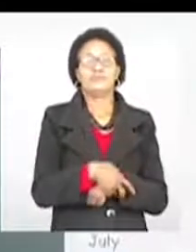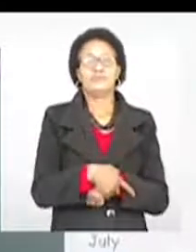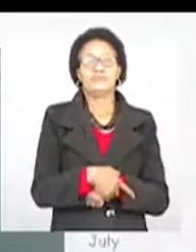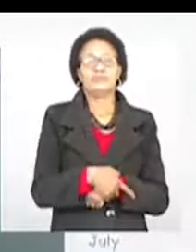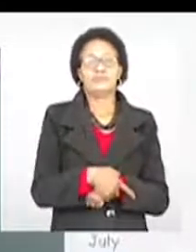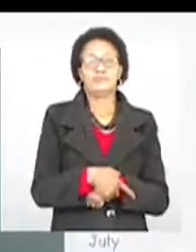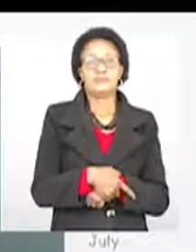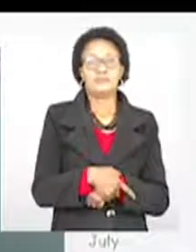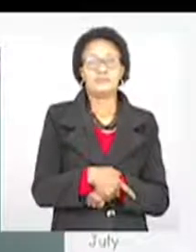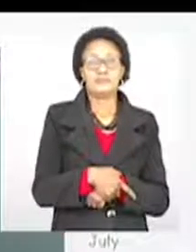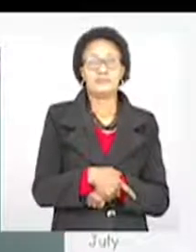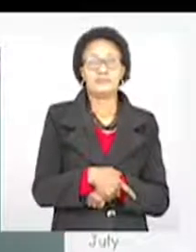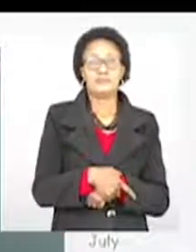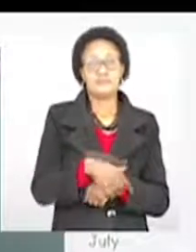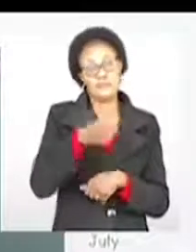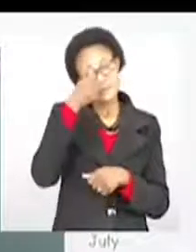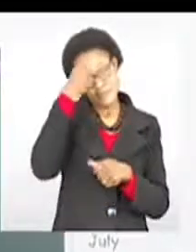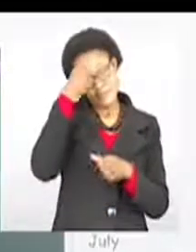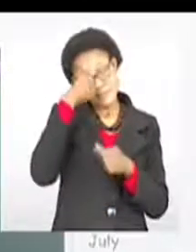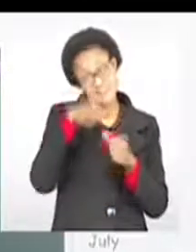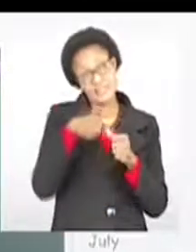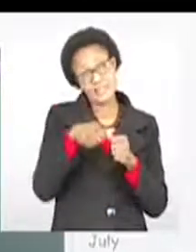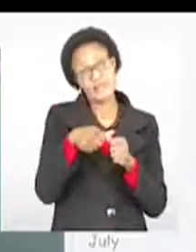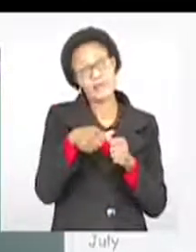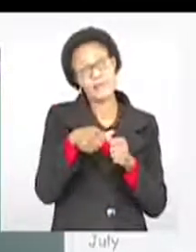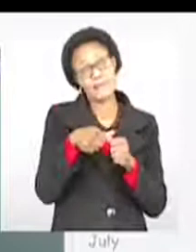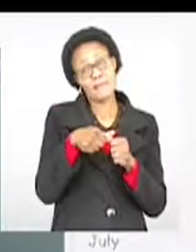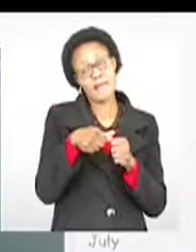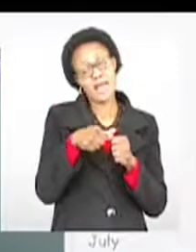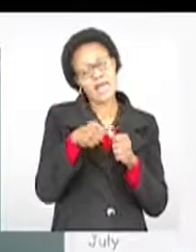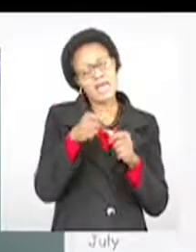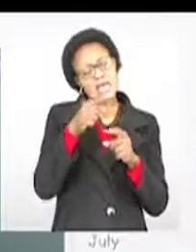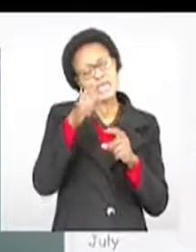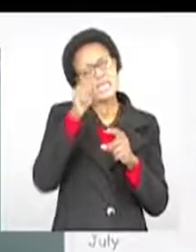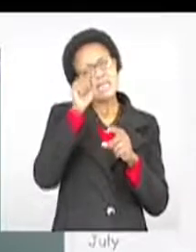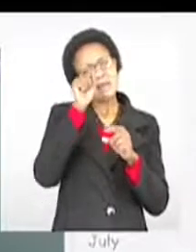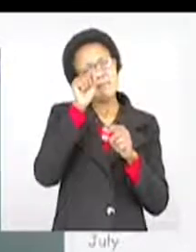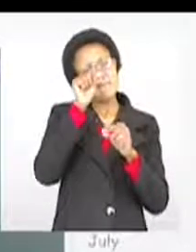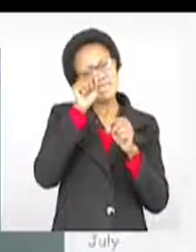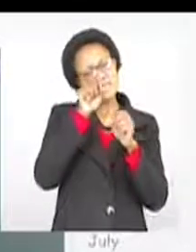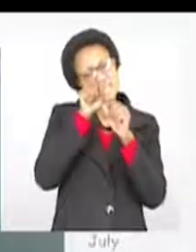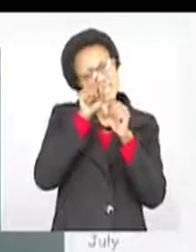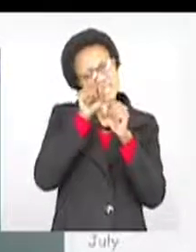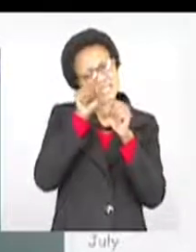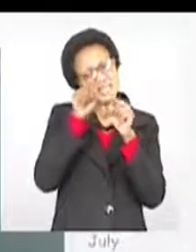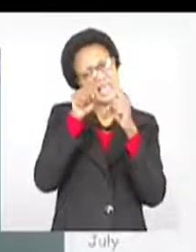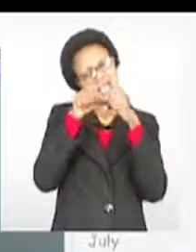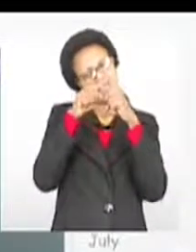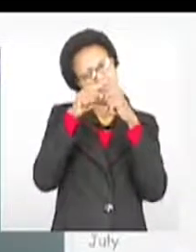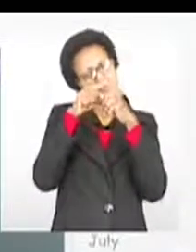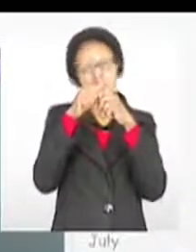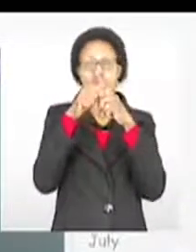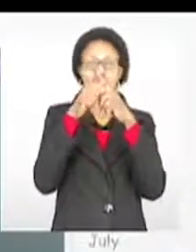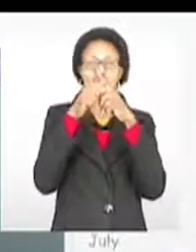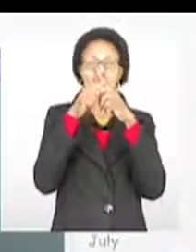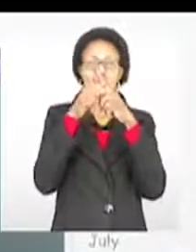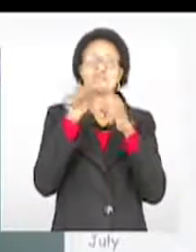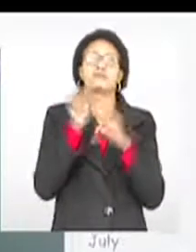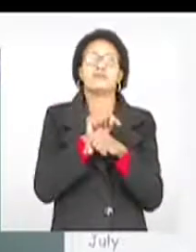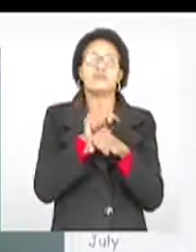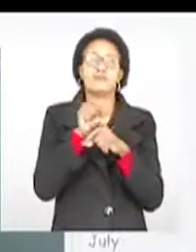cross. I want you to remember that they meet in the middle of the letter. So let's start